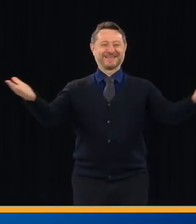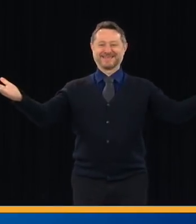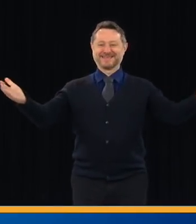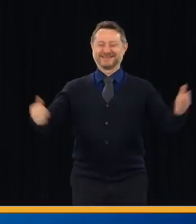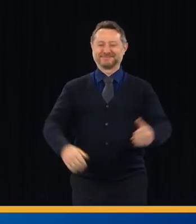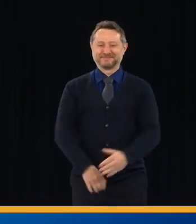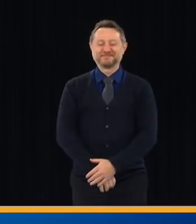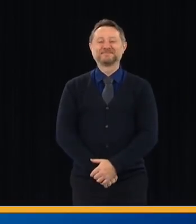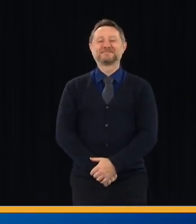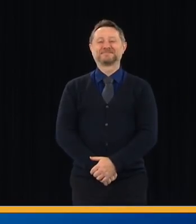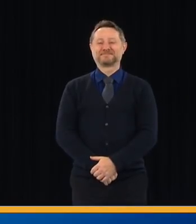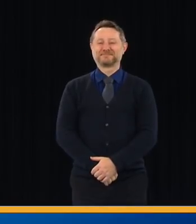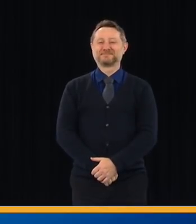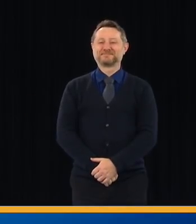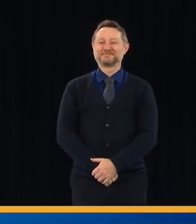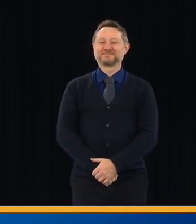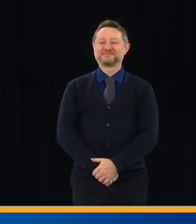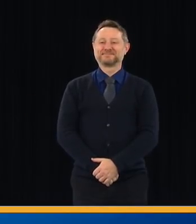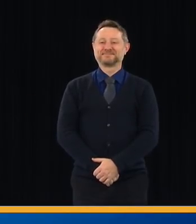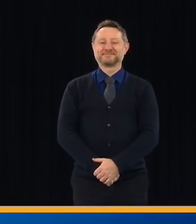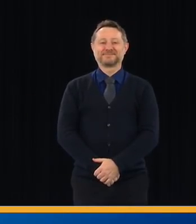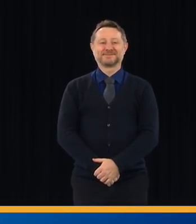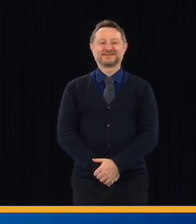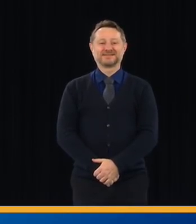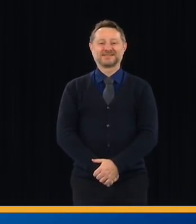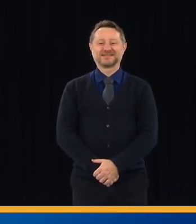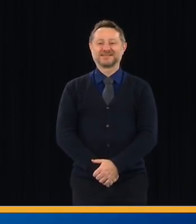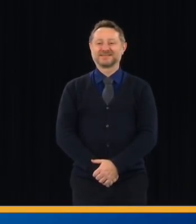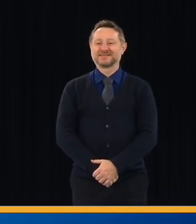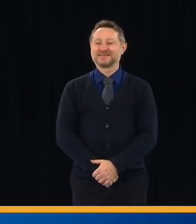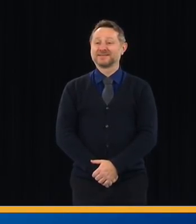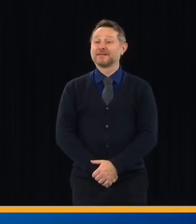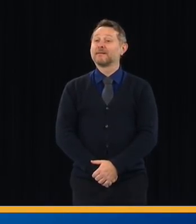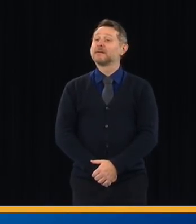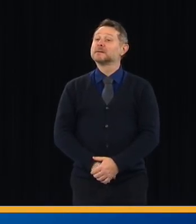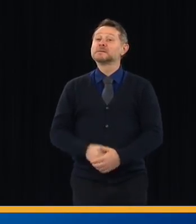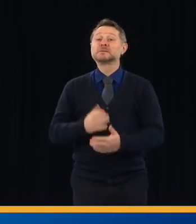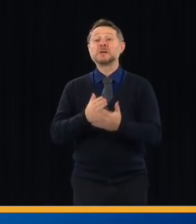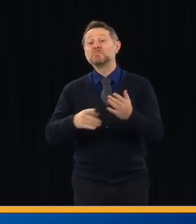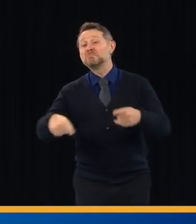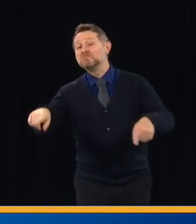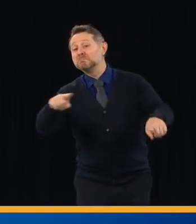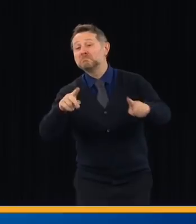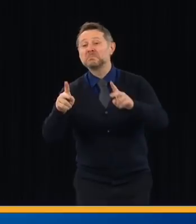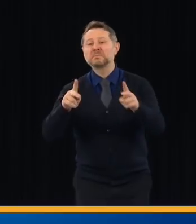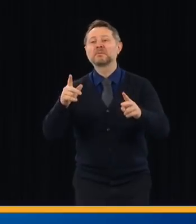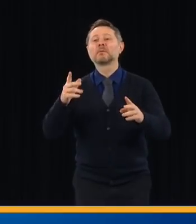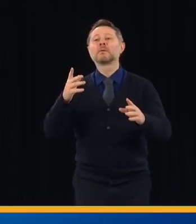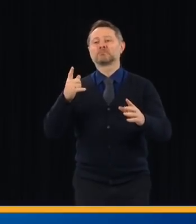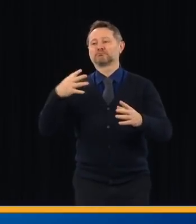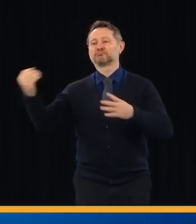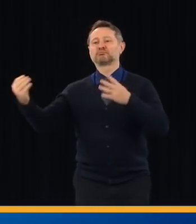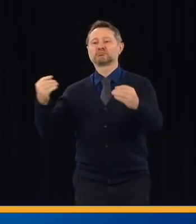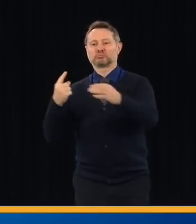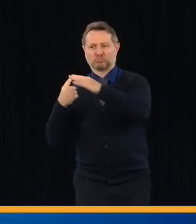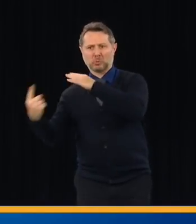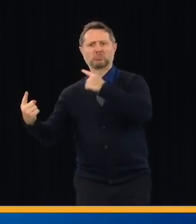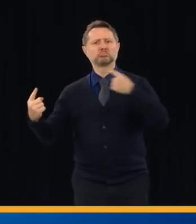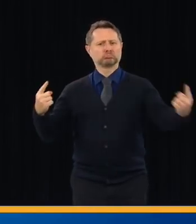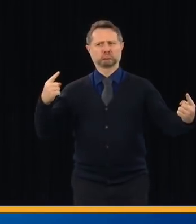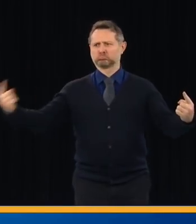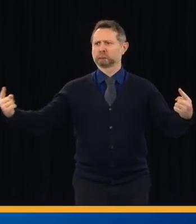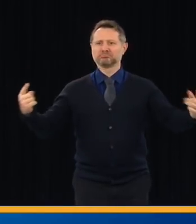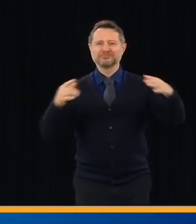We have our press office friends out of quarantine, looking very healthy. They had 14 days